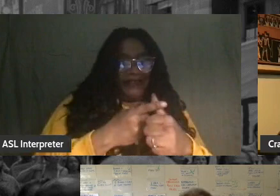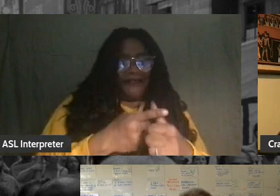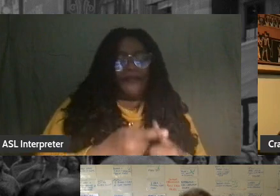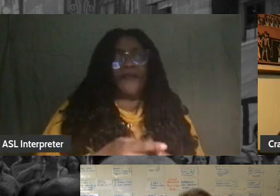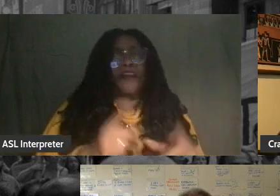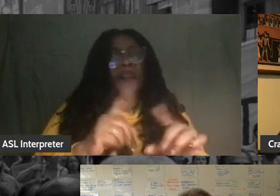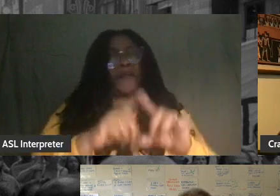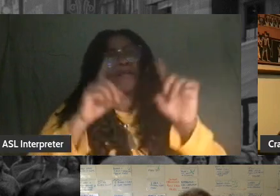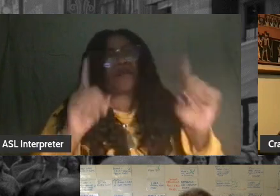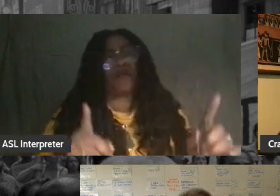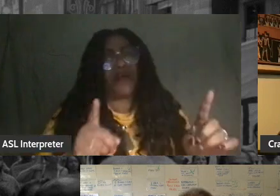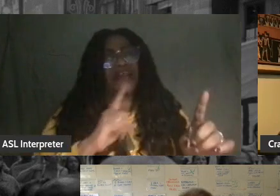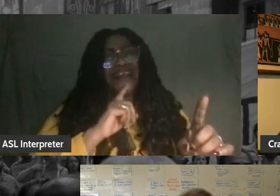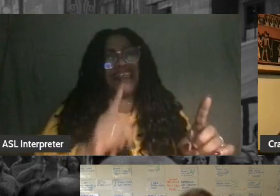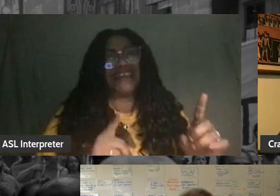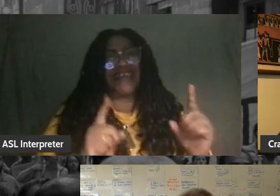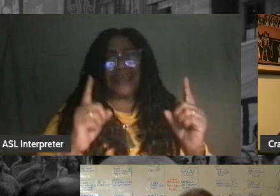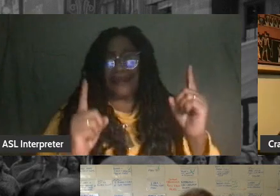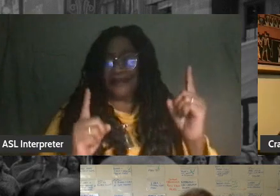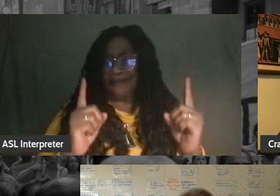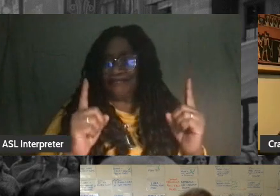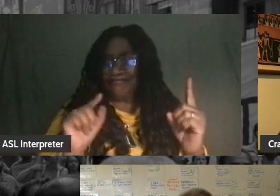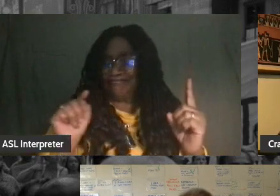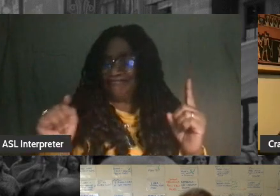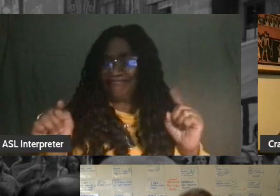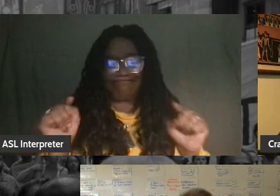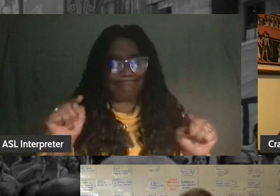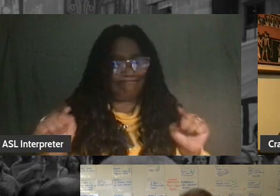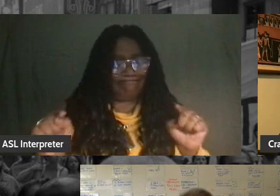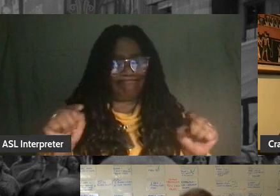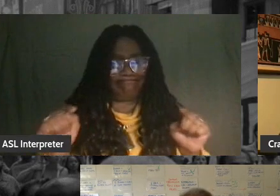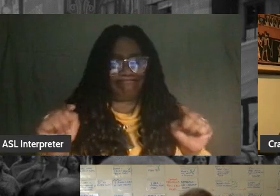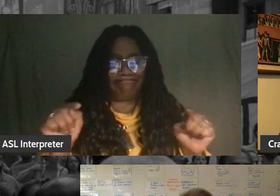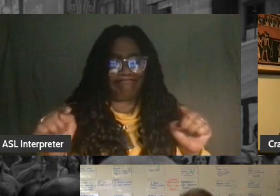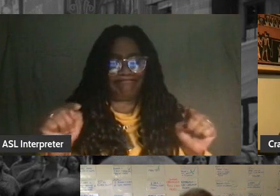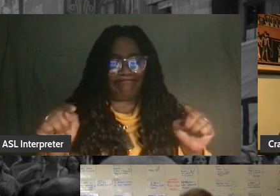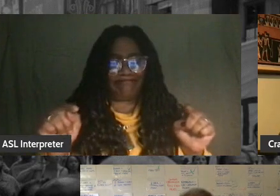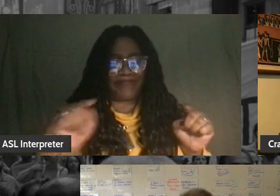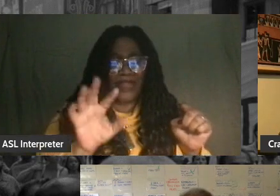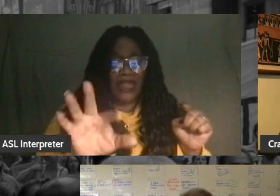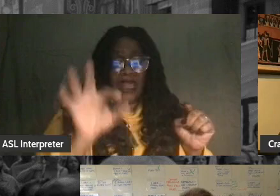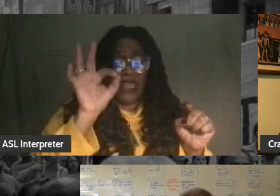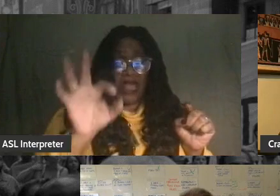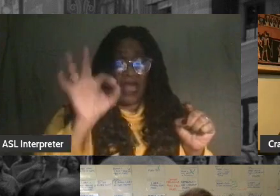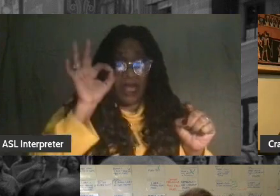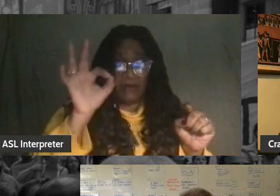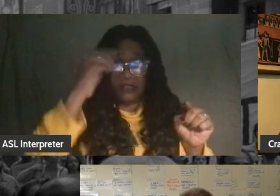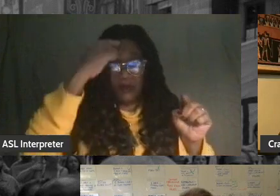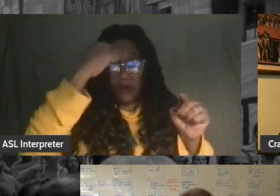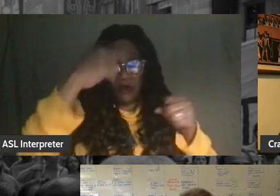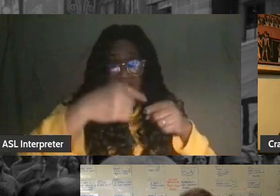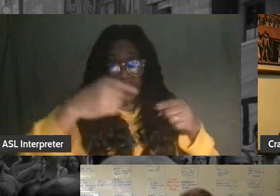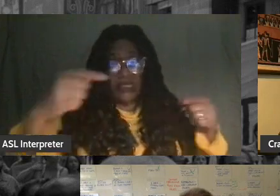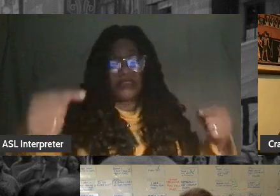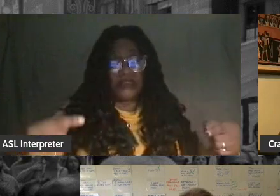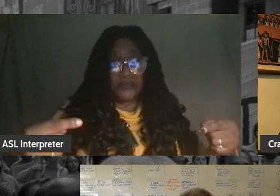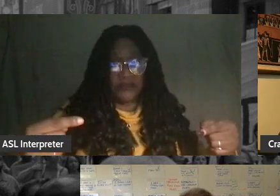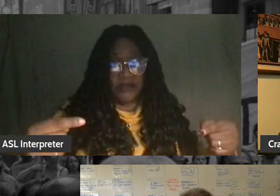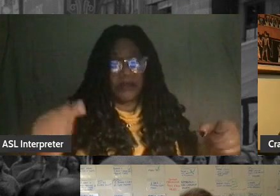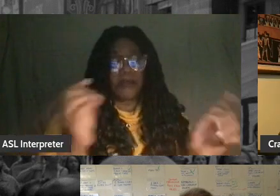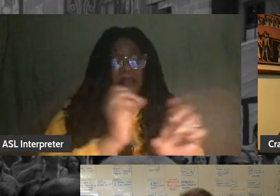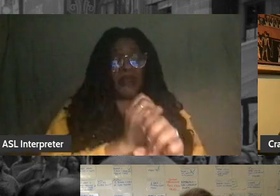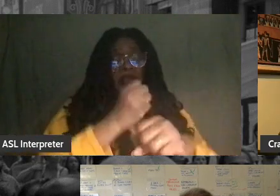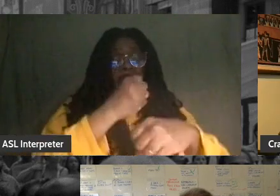But it's two kind of sides of the same coin. Basically, in an option purchase agreement, the